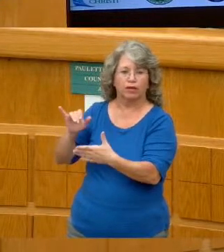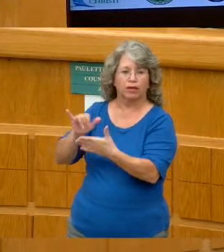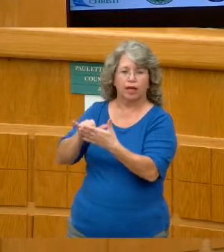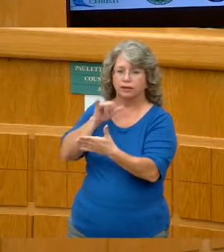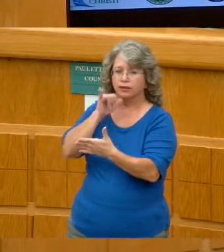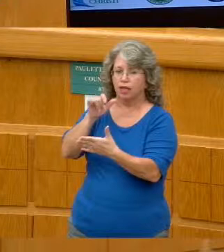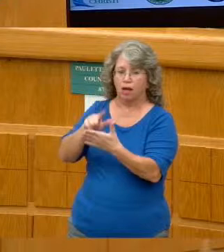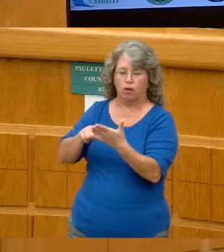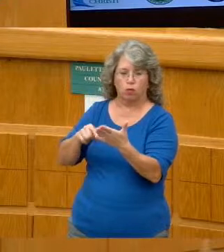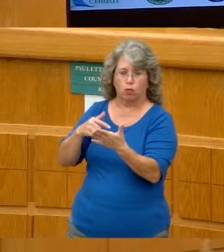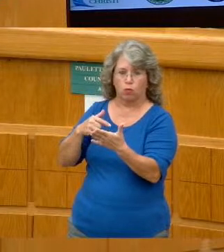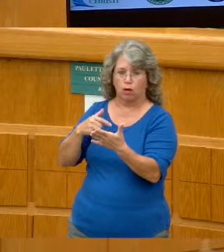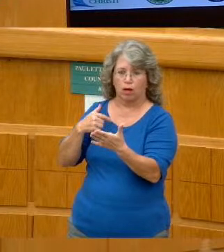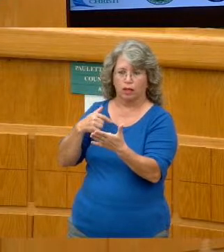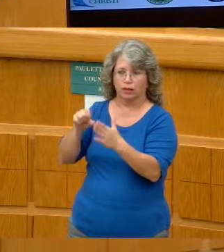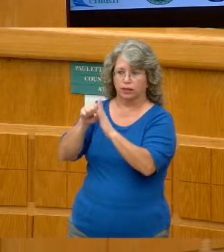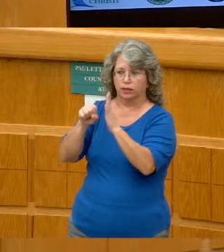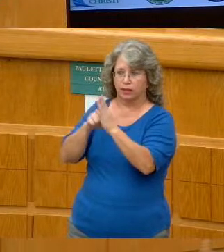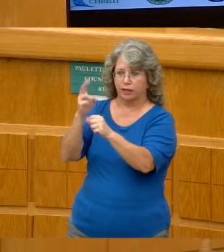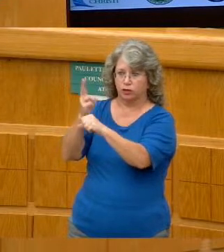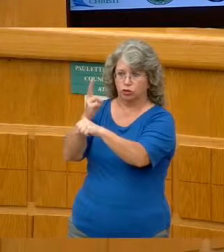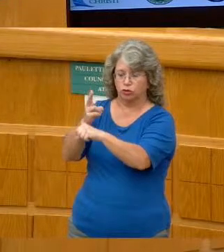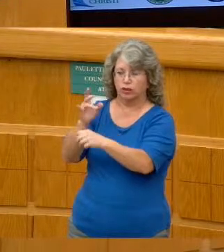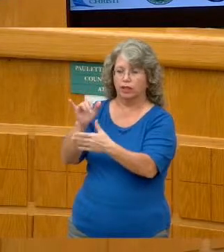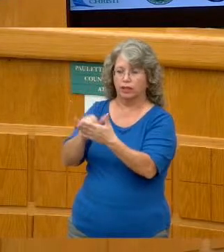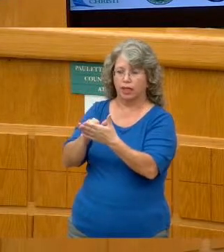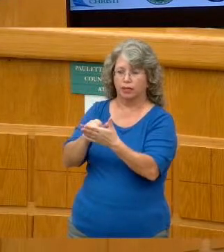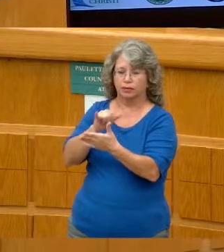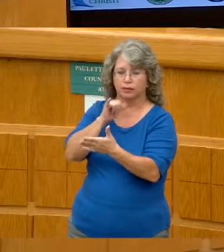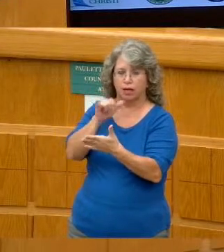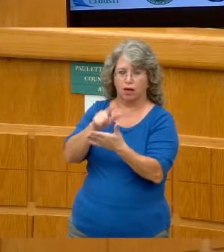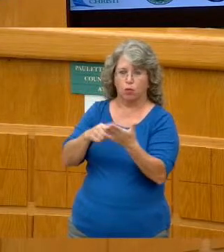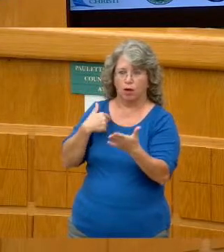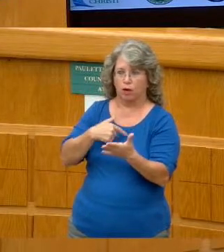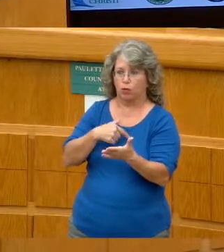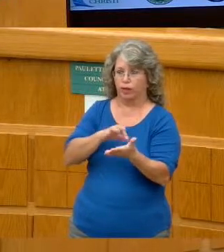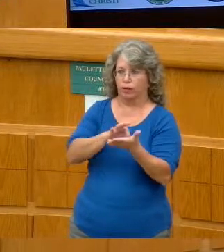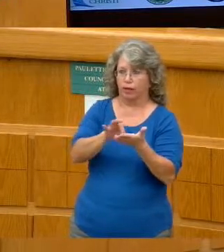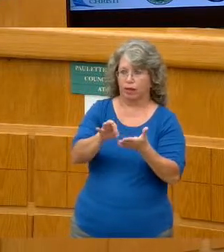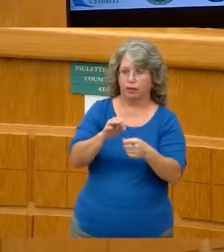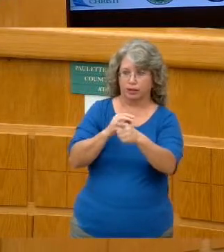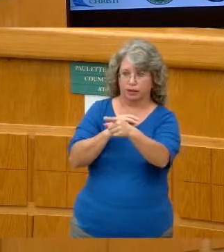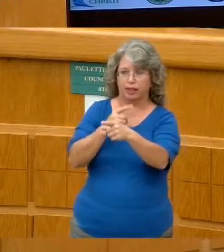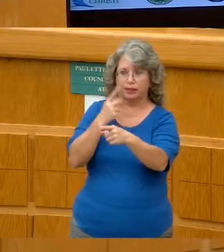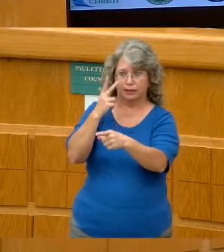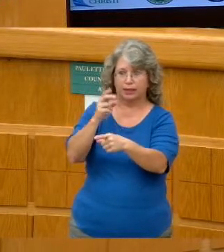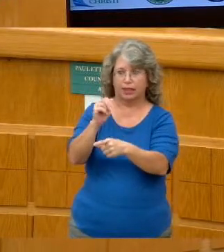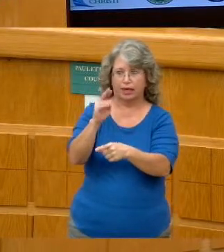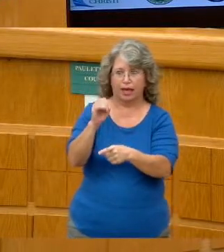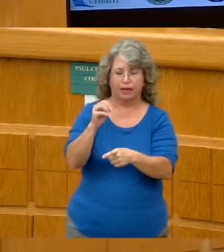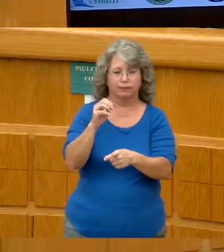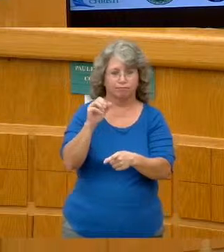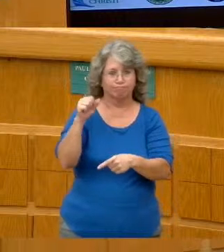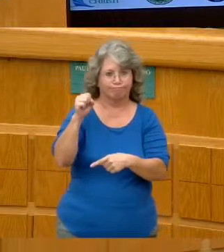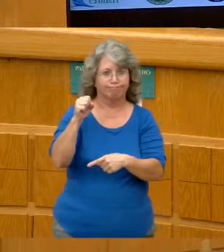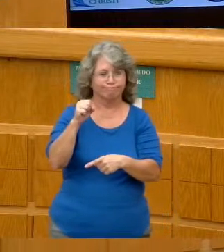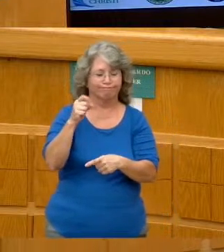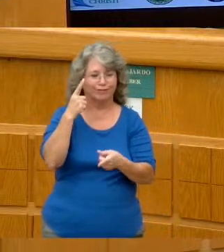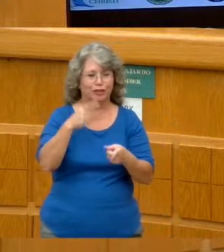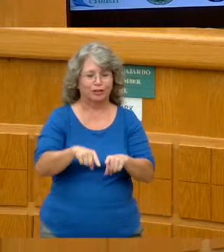using. And I see Annette nodding in agreement, so I feel confident.